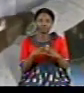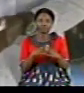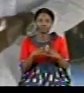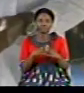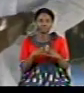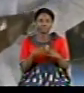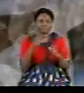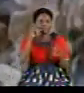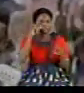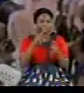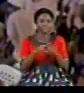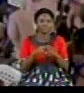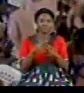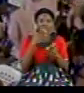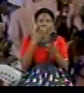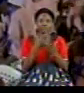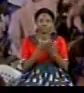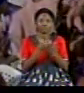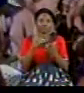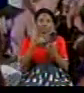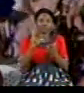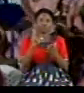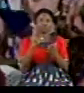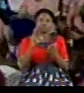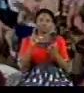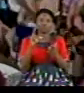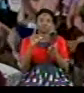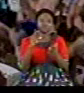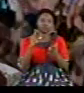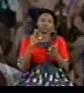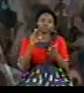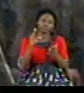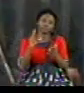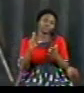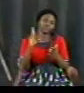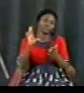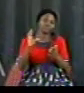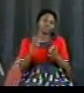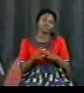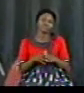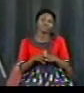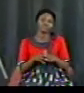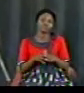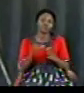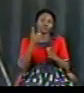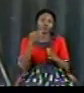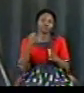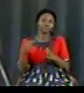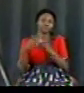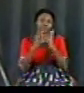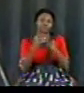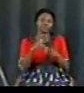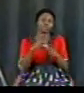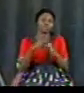Ozege. I am one of the coordinators in Deeper Life Church,